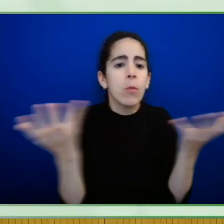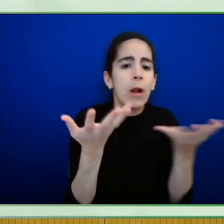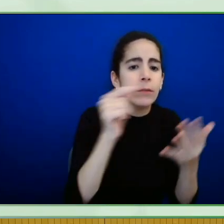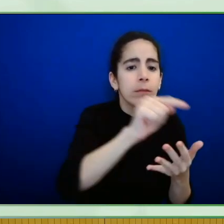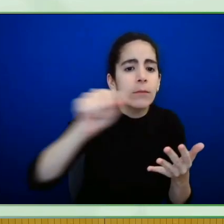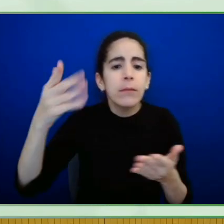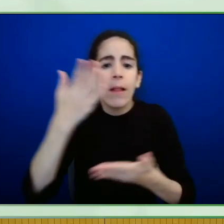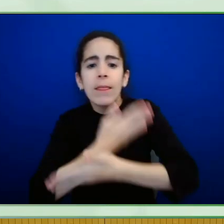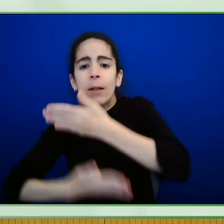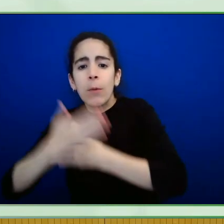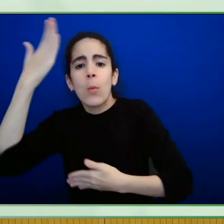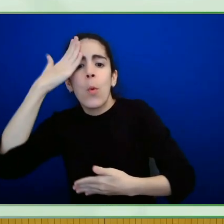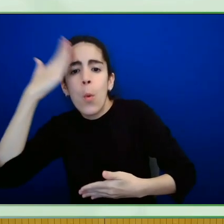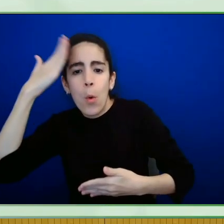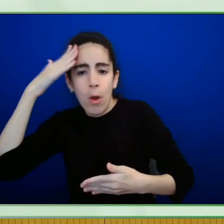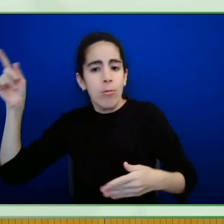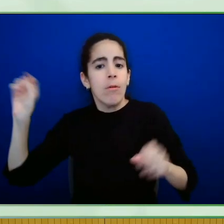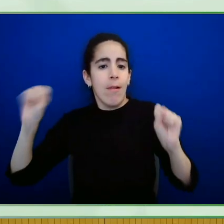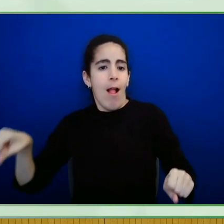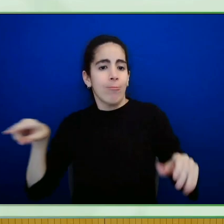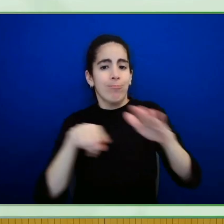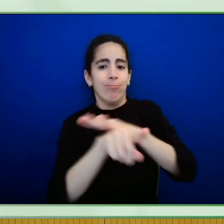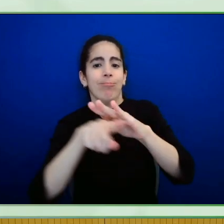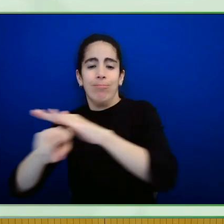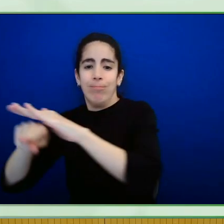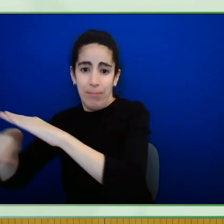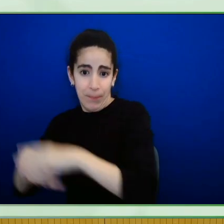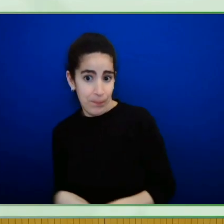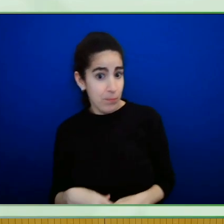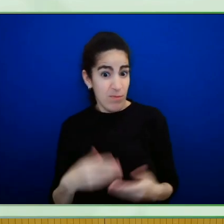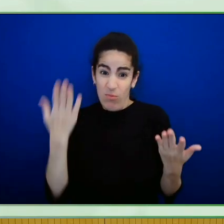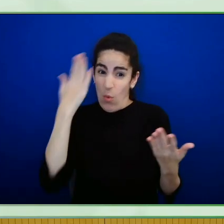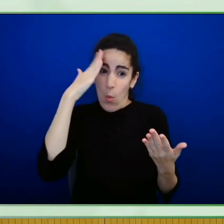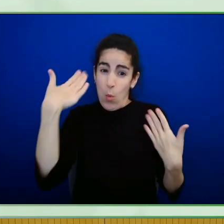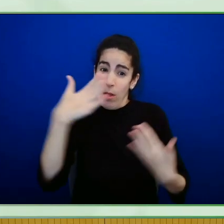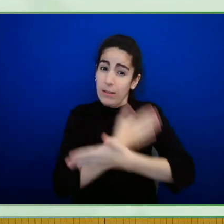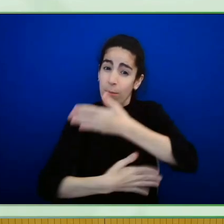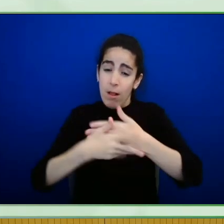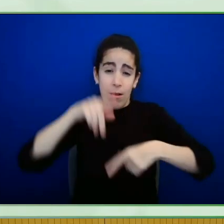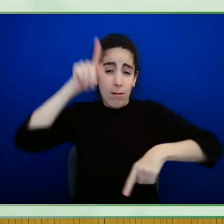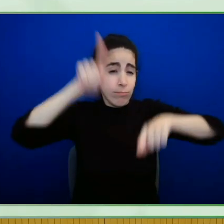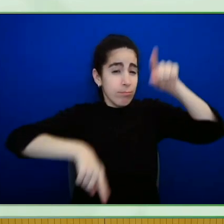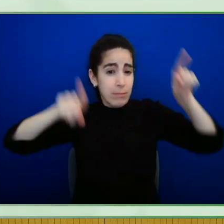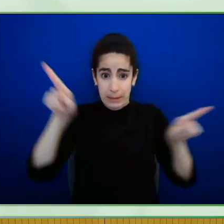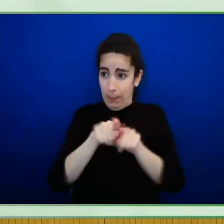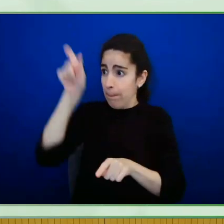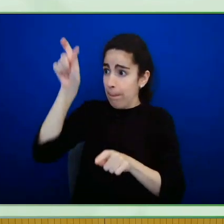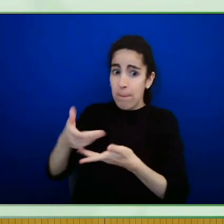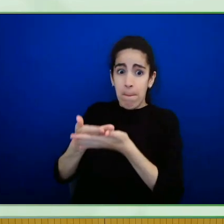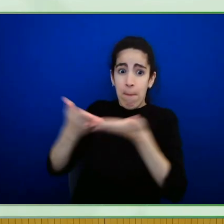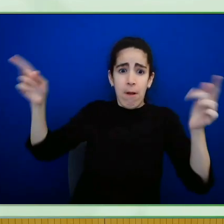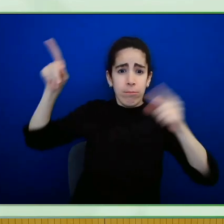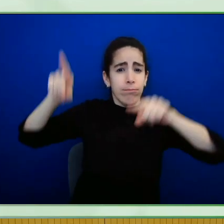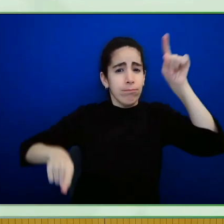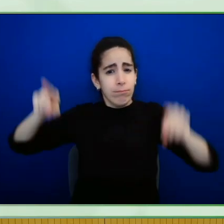the population, and what might work for one wheelchair user or one person with low vision or a person with a